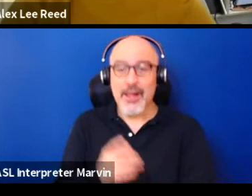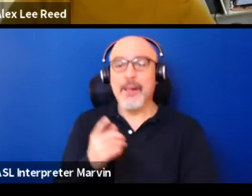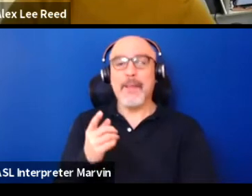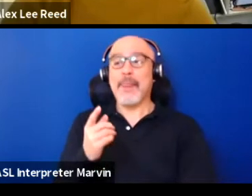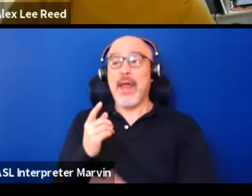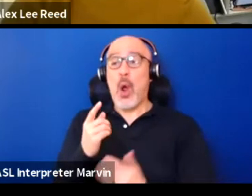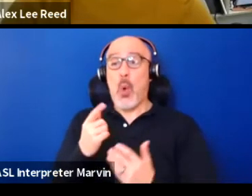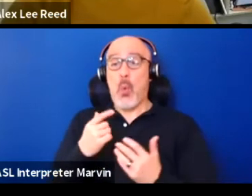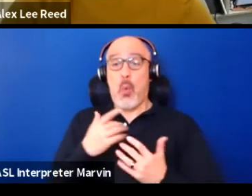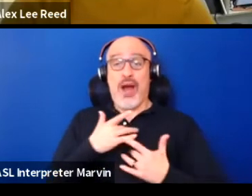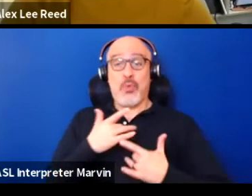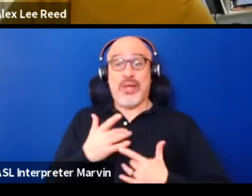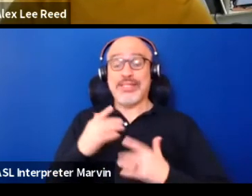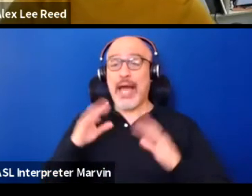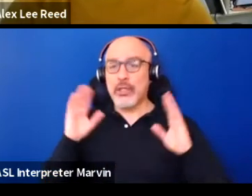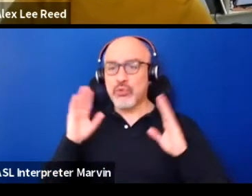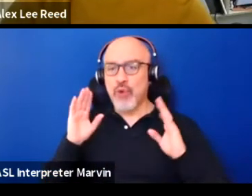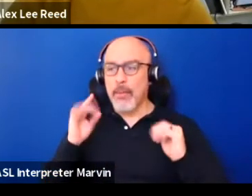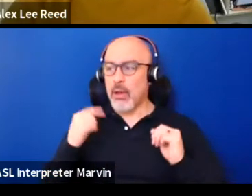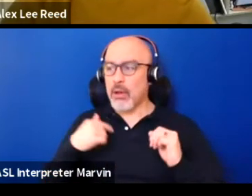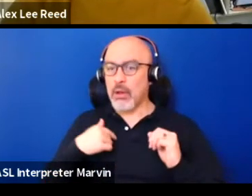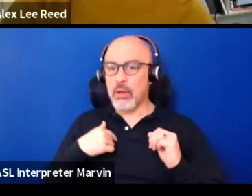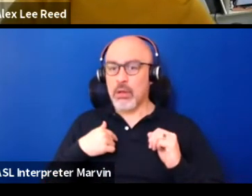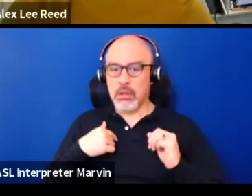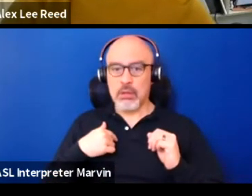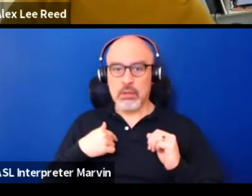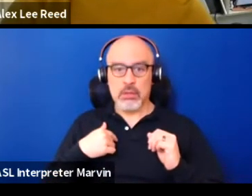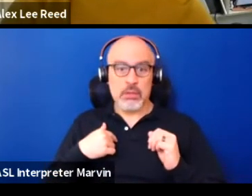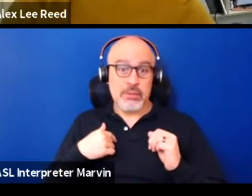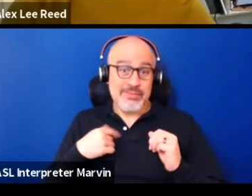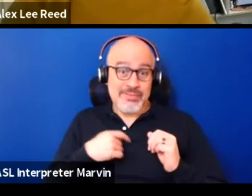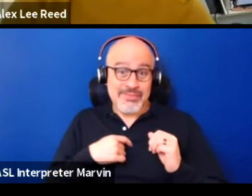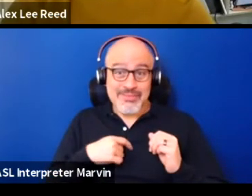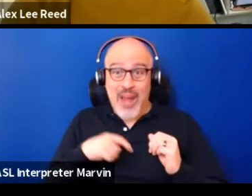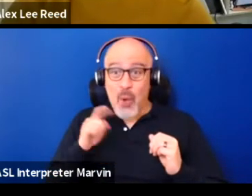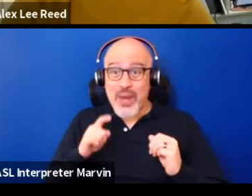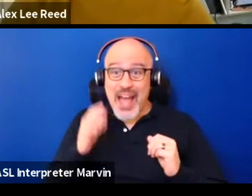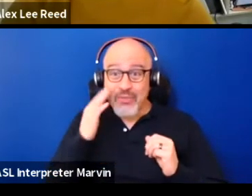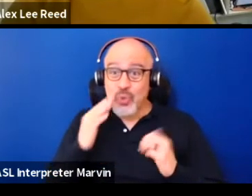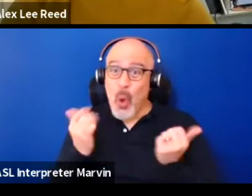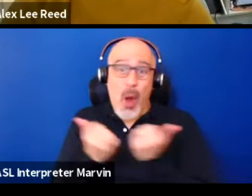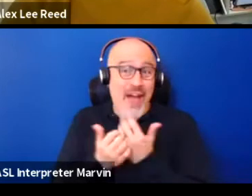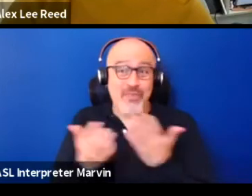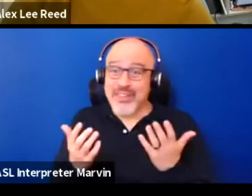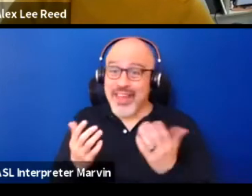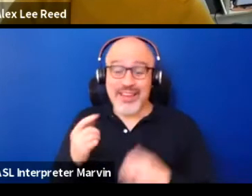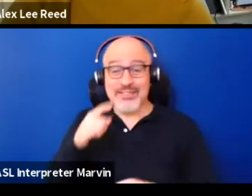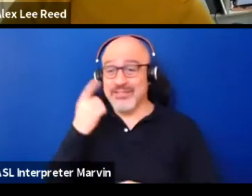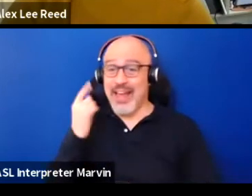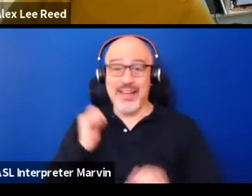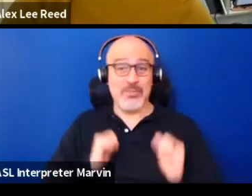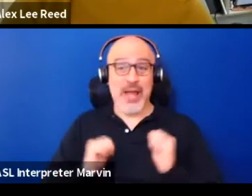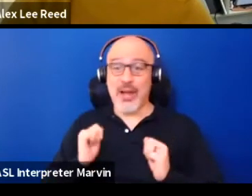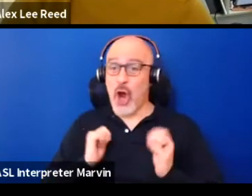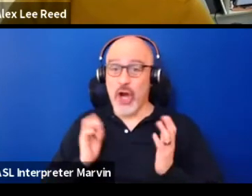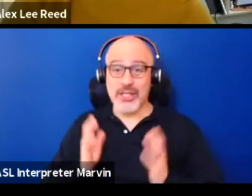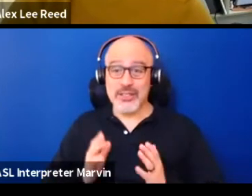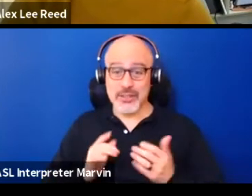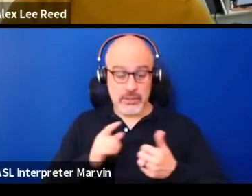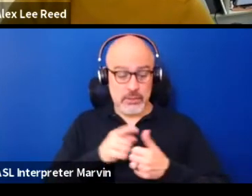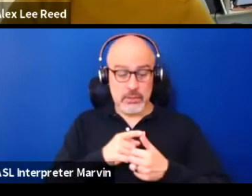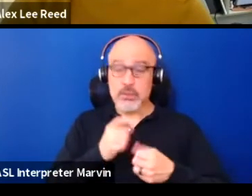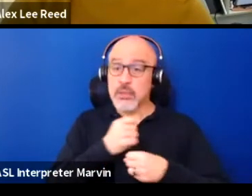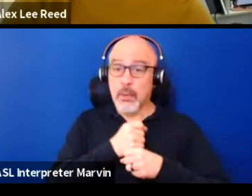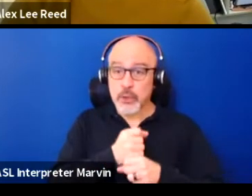do get in trouble with is that we do have to know everything as Black artists. We have to know how to